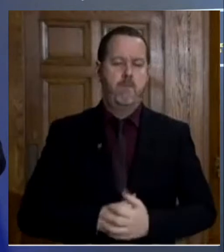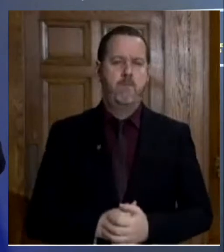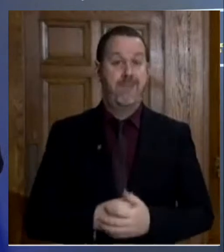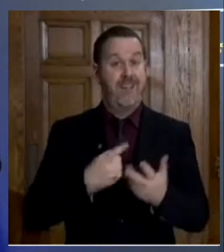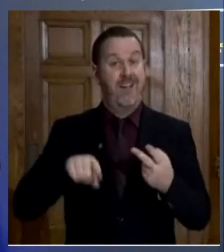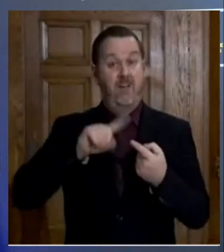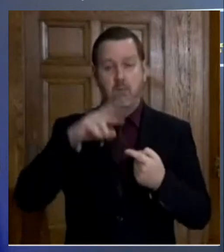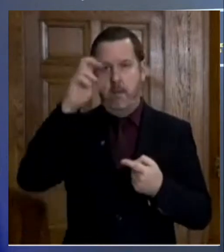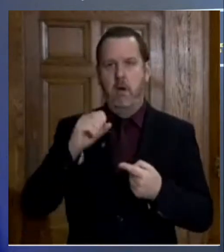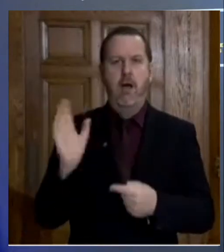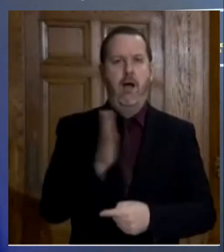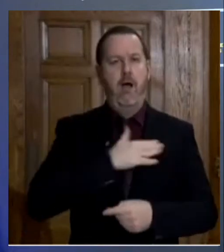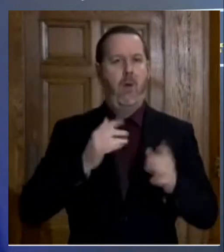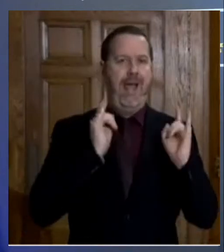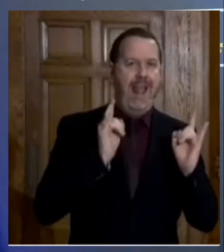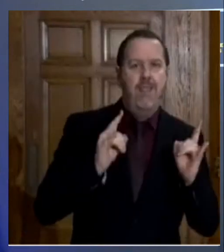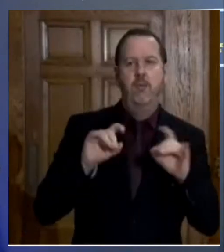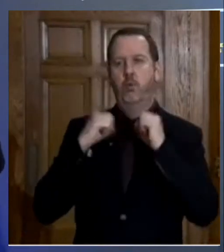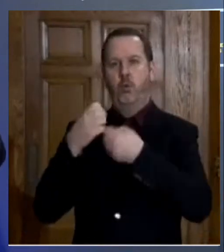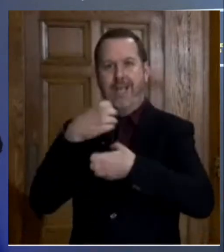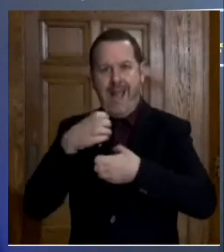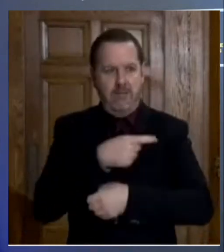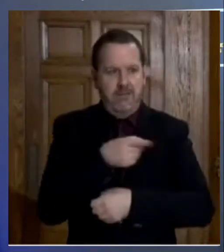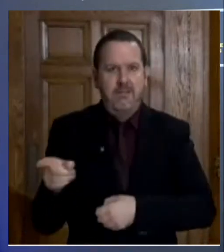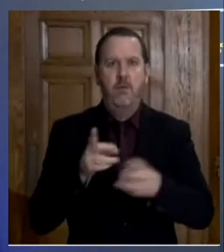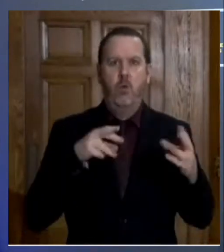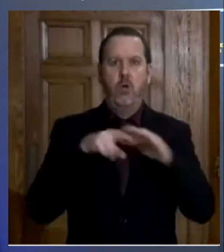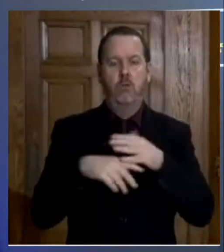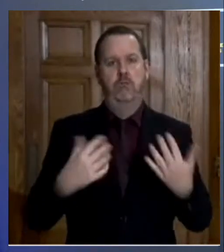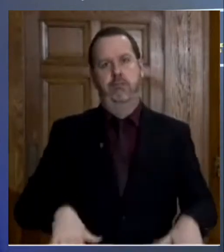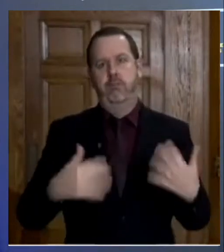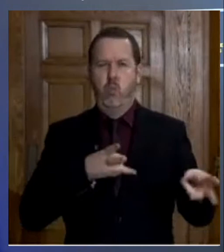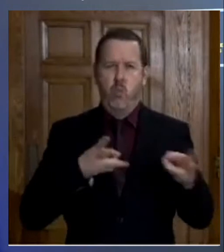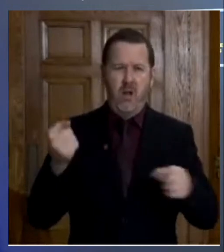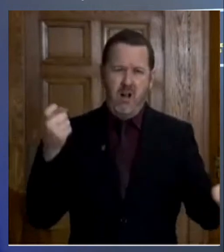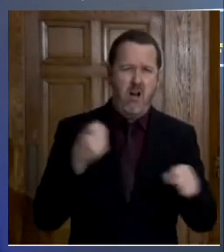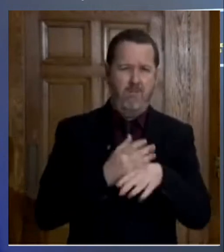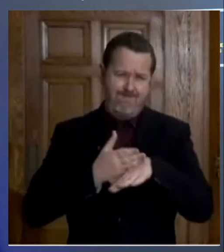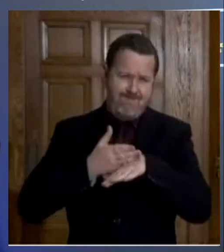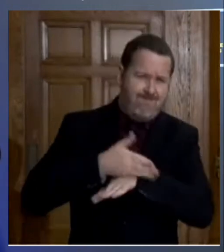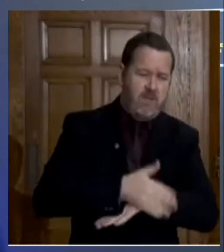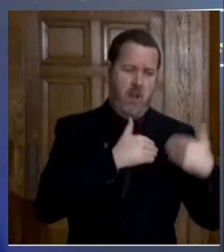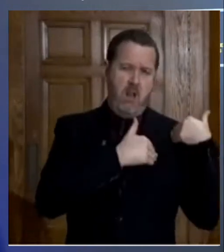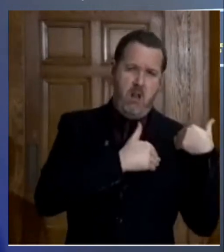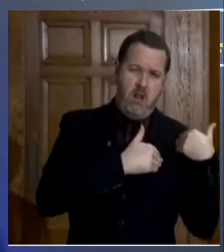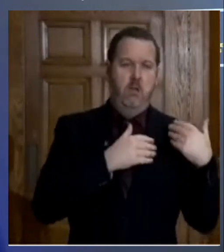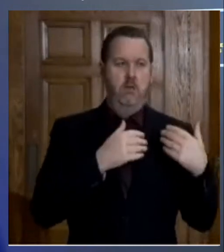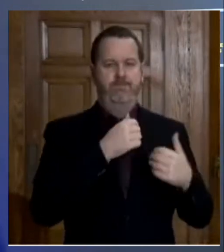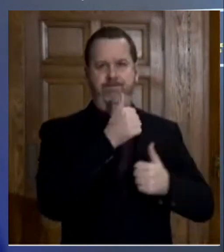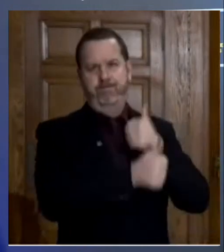our health and social care workers, the burden they have carried for us and continue to carry. Because let no